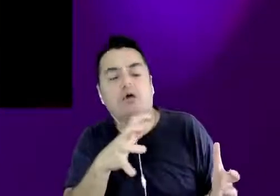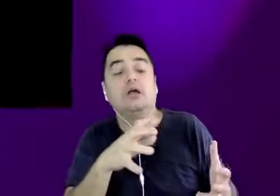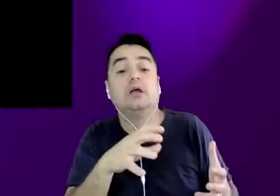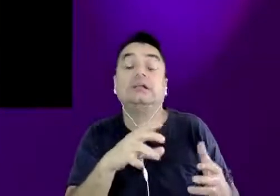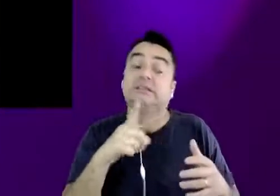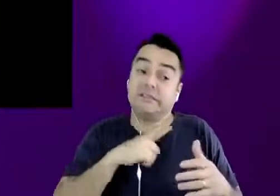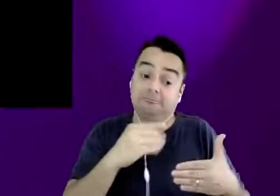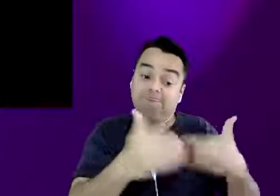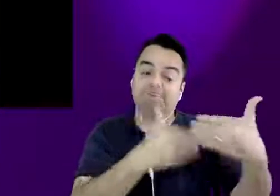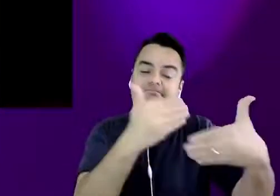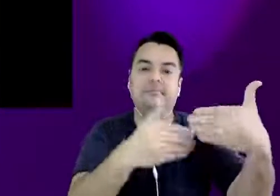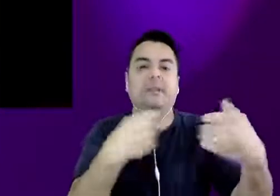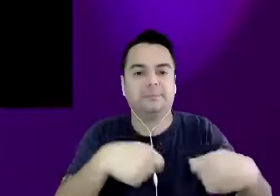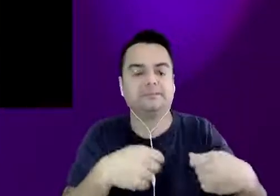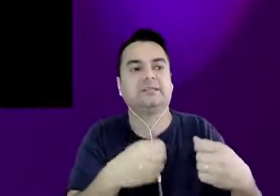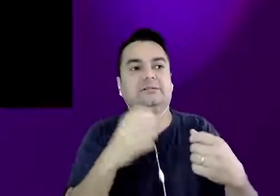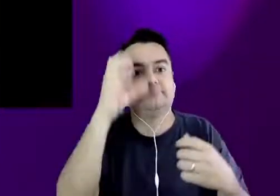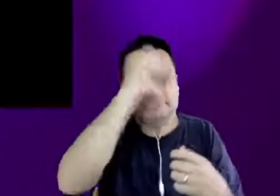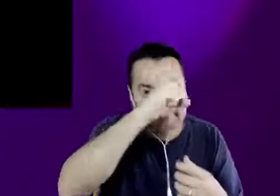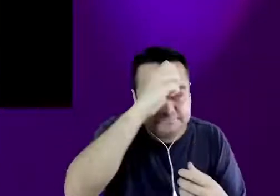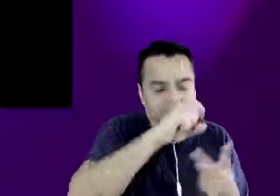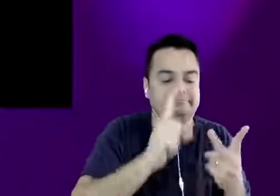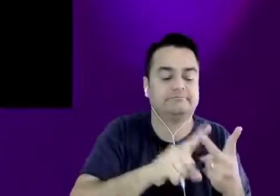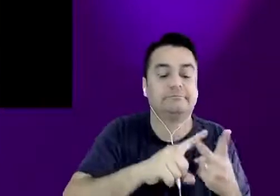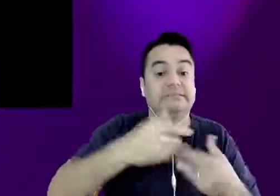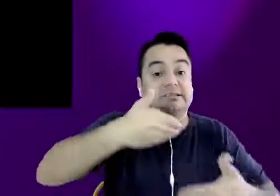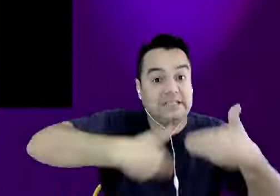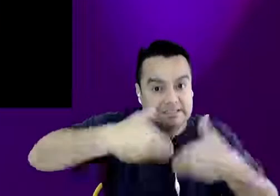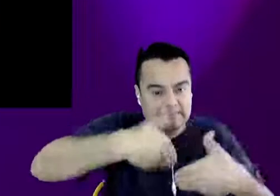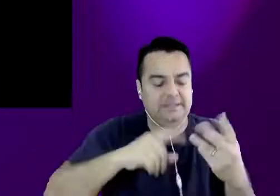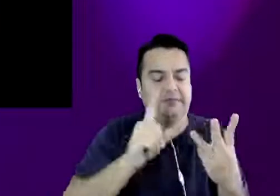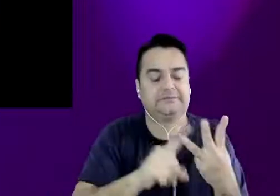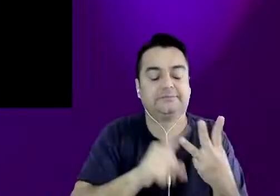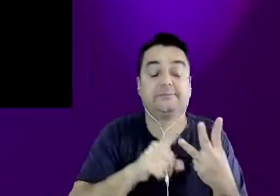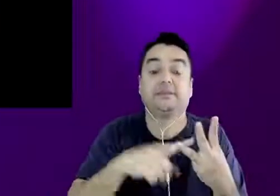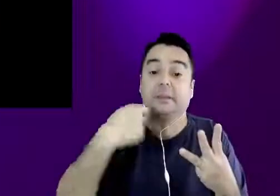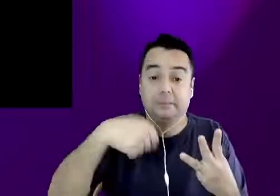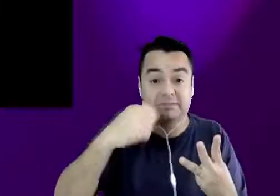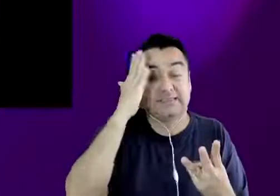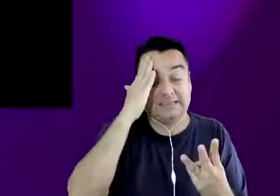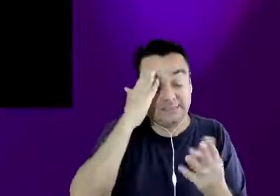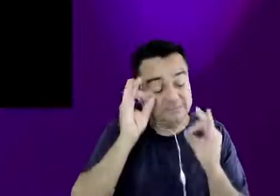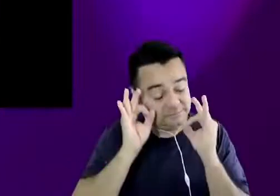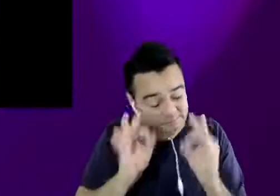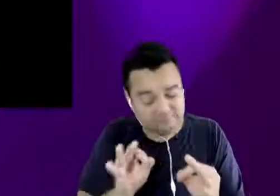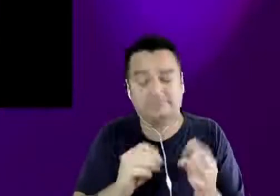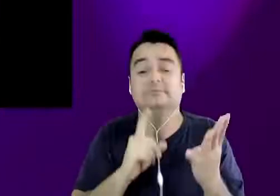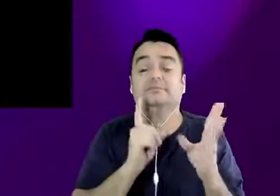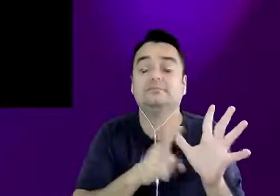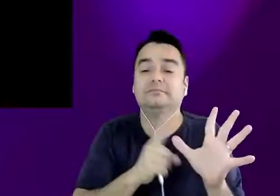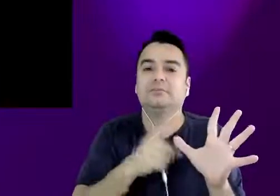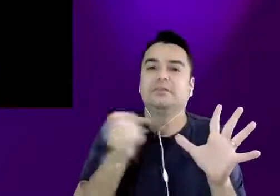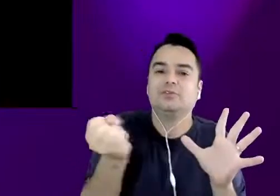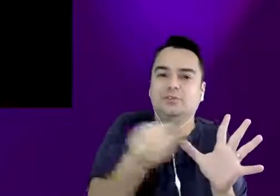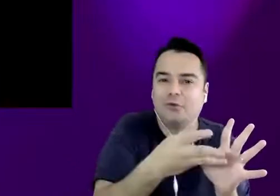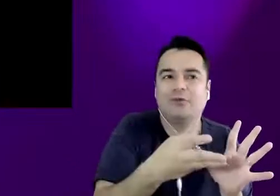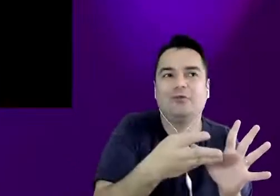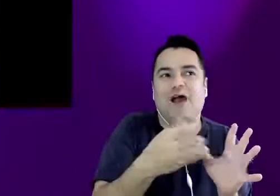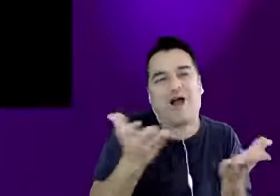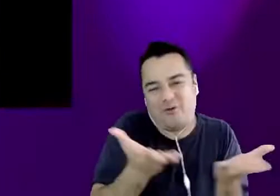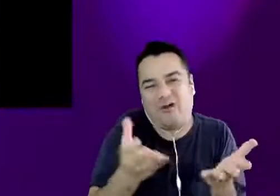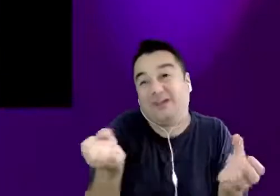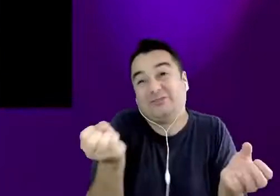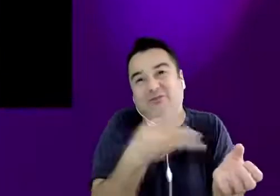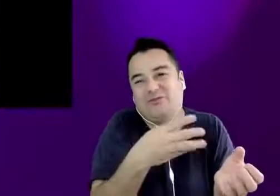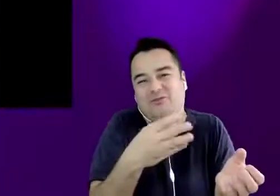and automation is really the automation is the next kids on the block. Ovarian rejuvenation is also very much